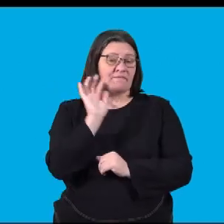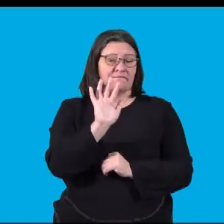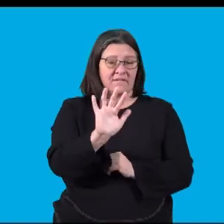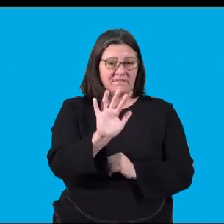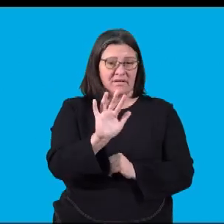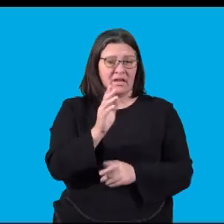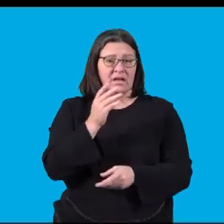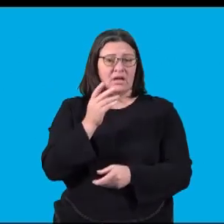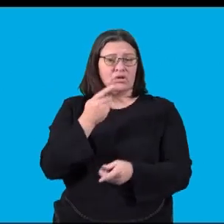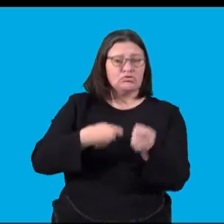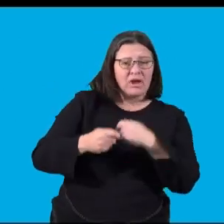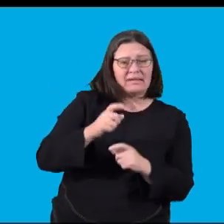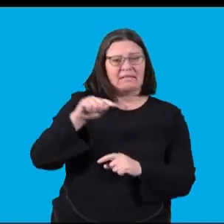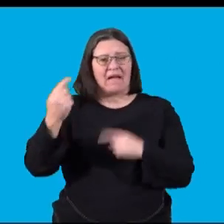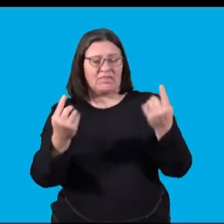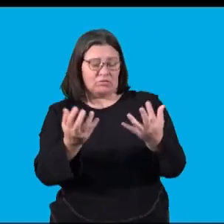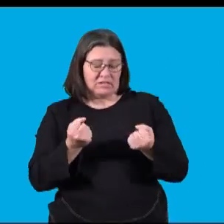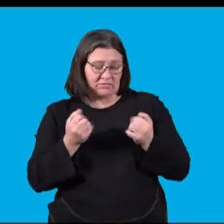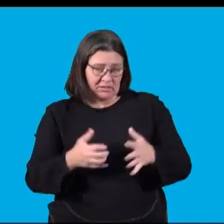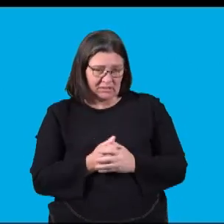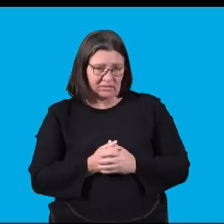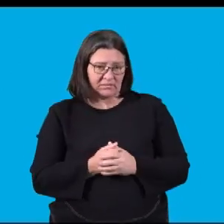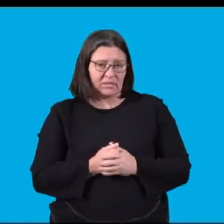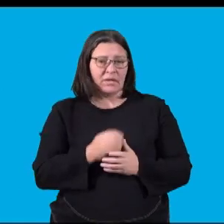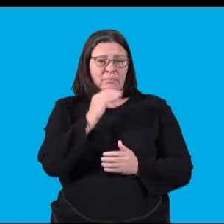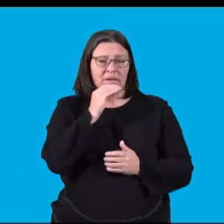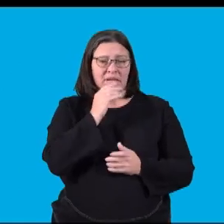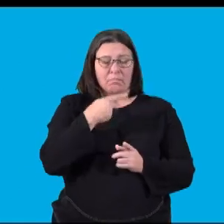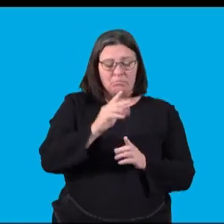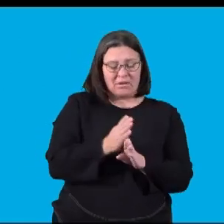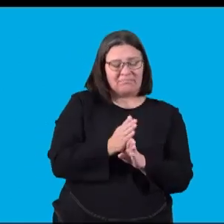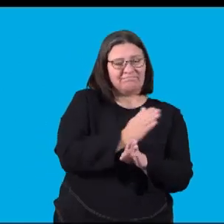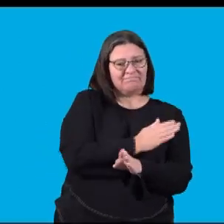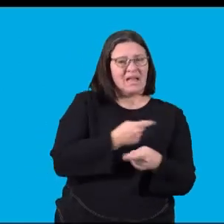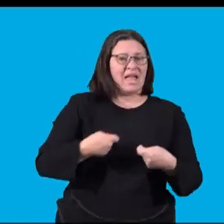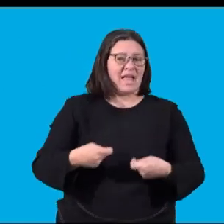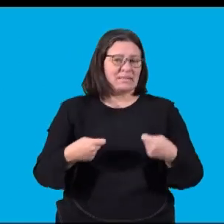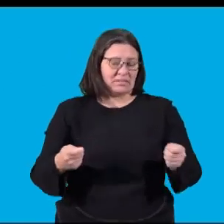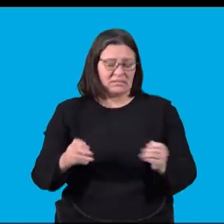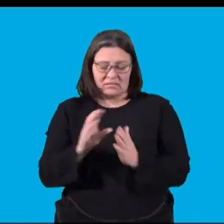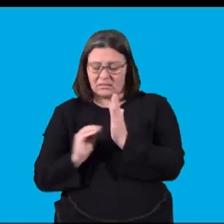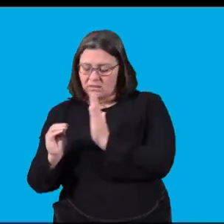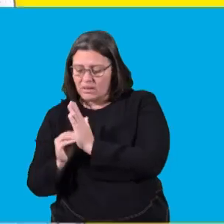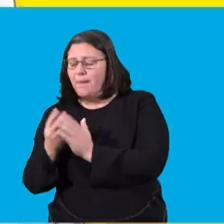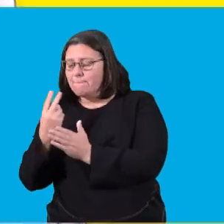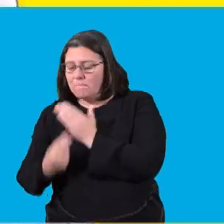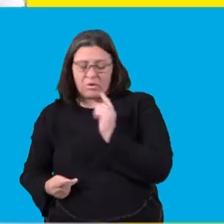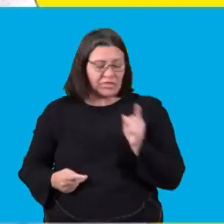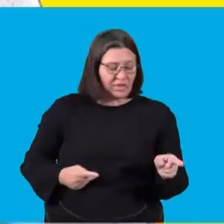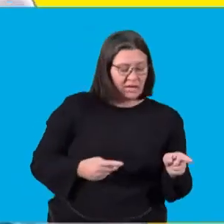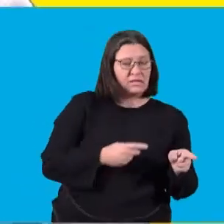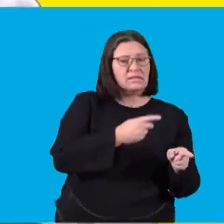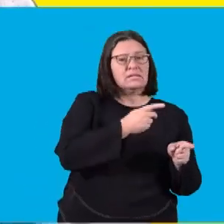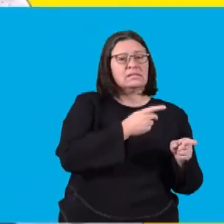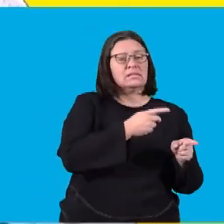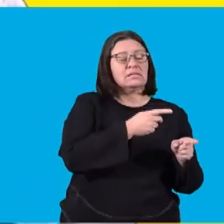and other receivables, then we say prepaid expense. All right? So that must be recorded in both